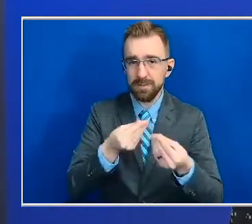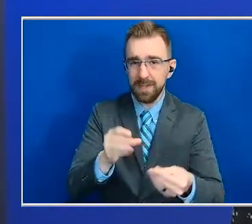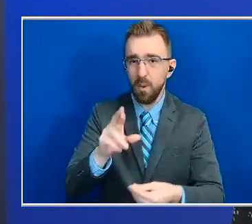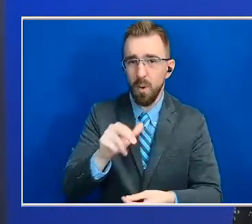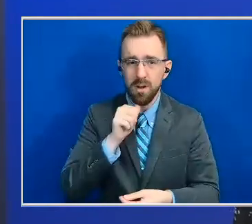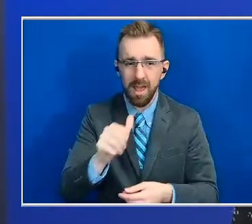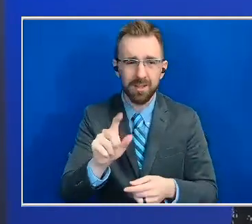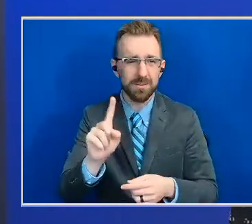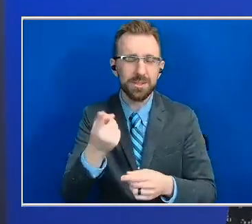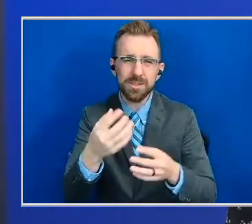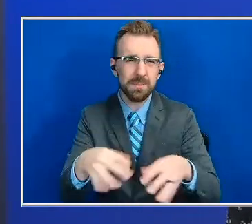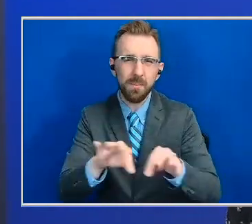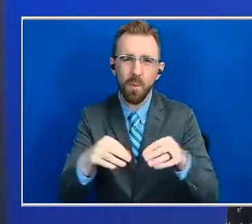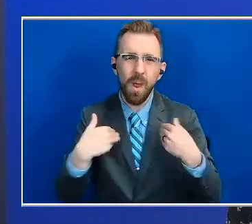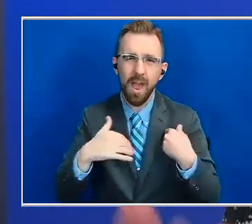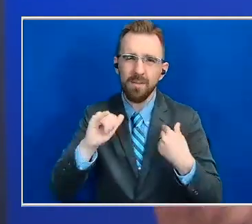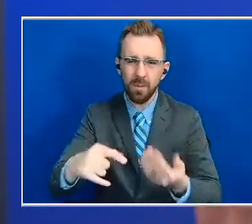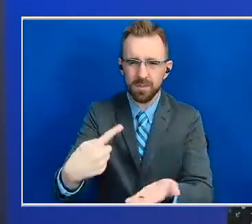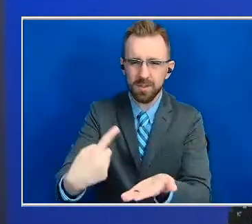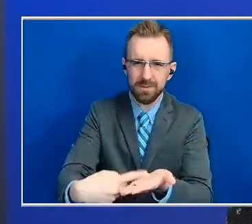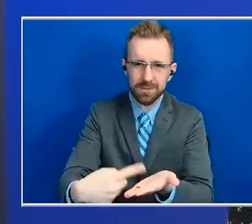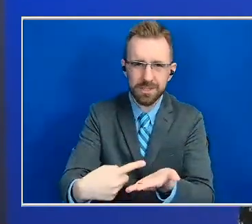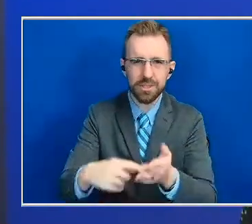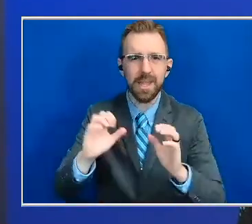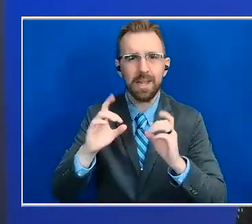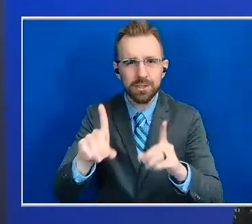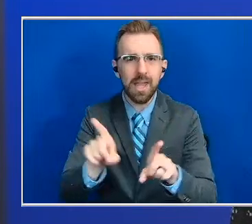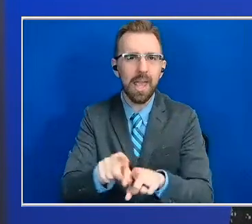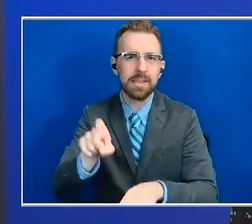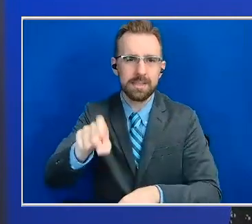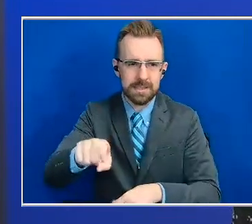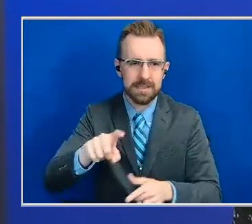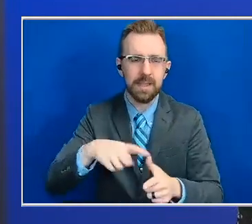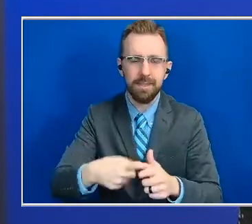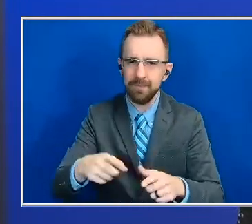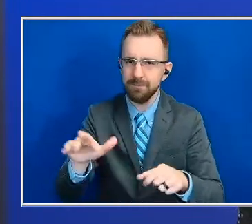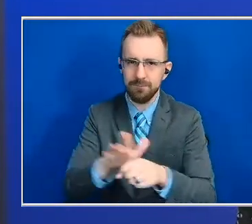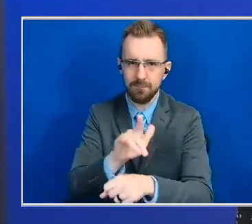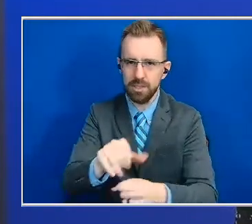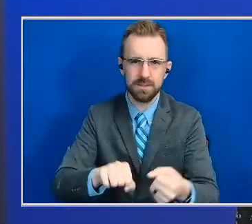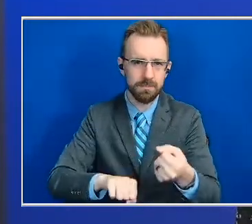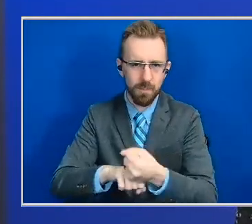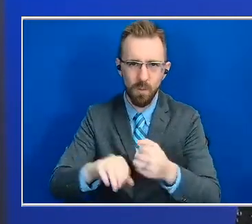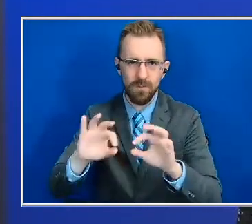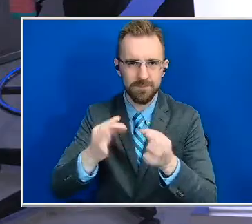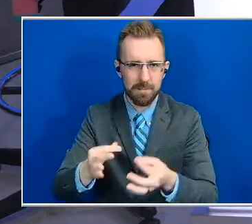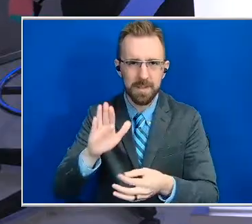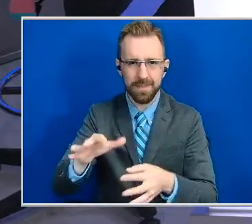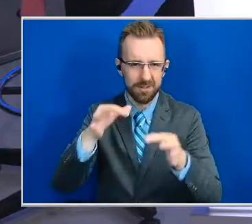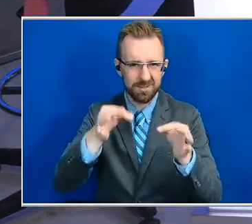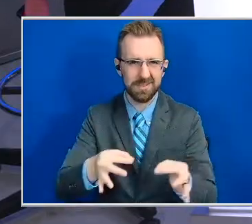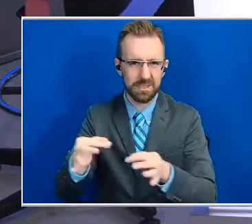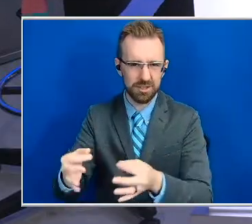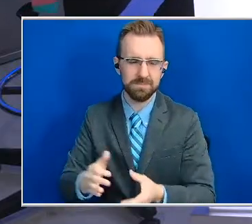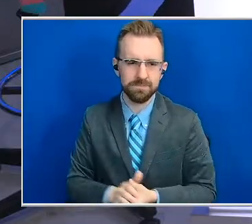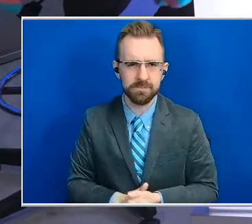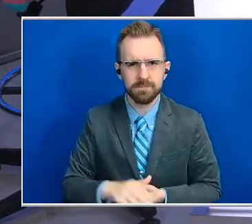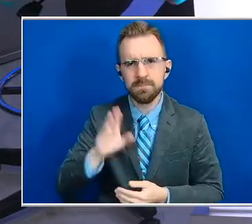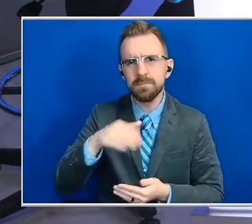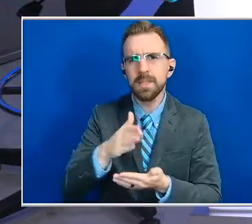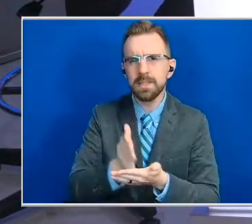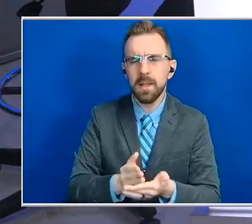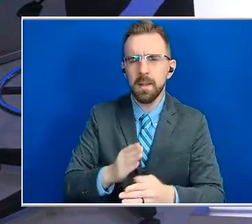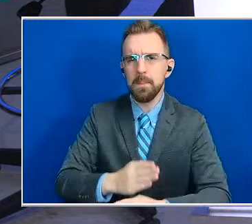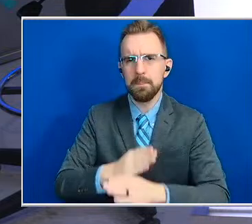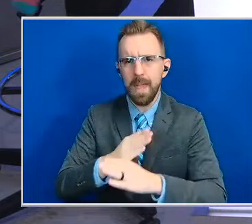those conversations, educate as we need, and then fully support that family in their informed decision making. We know there are some barriers that come about at work